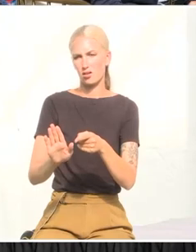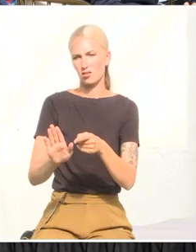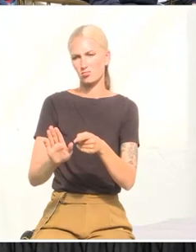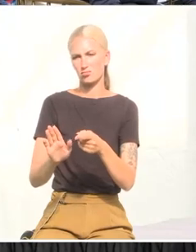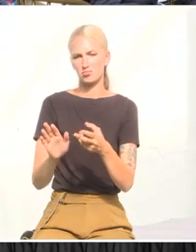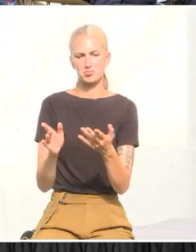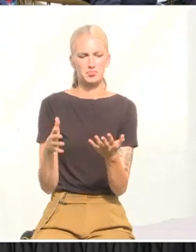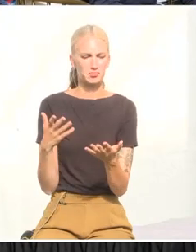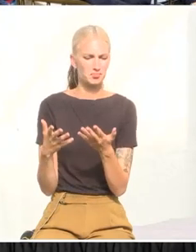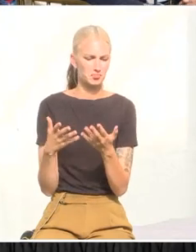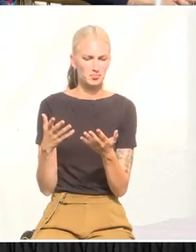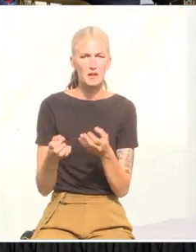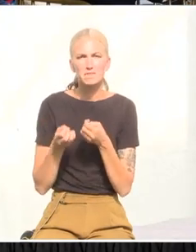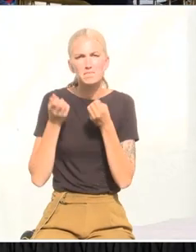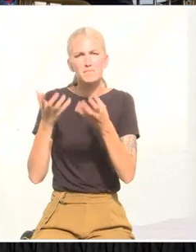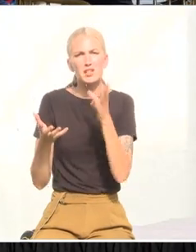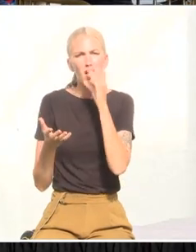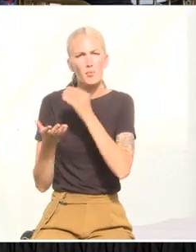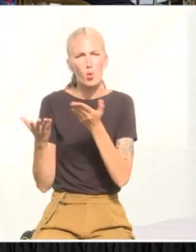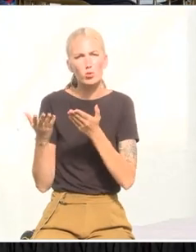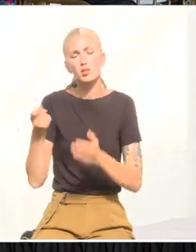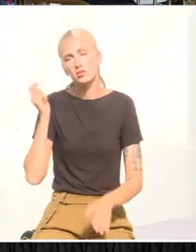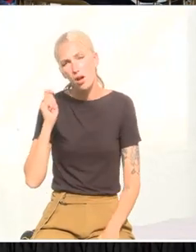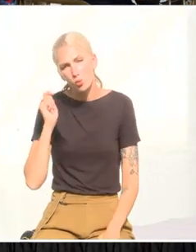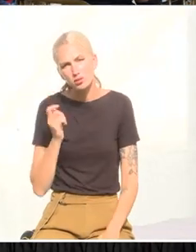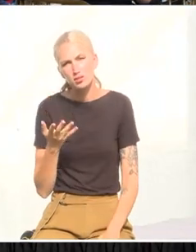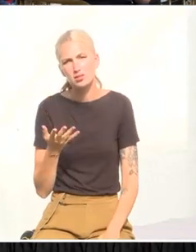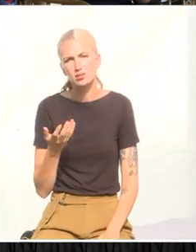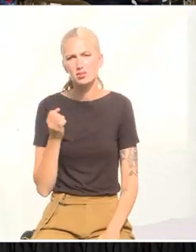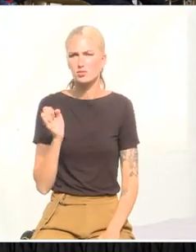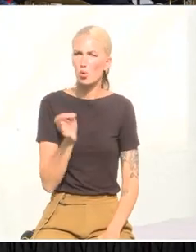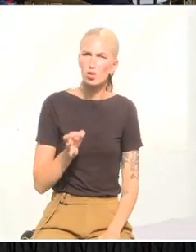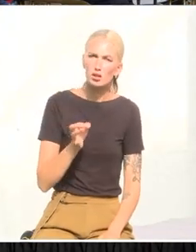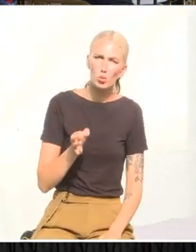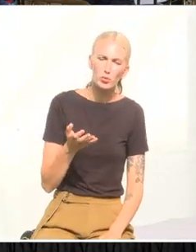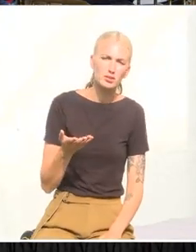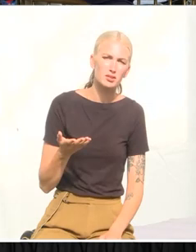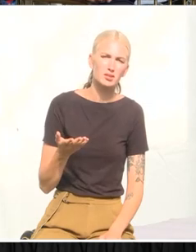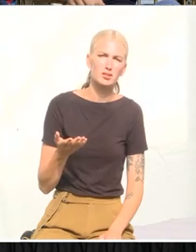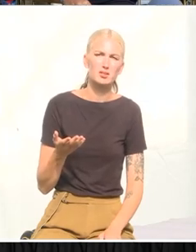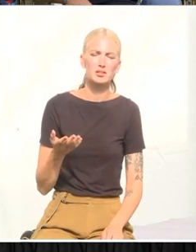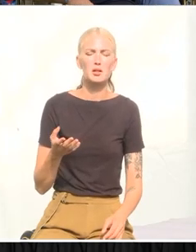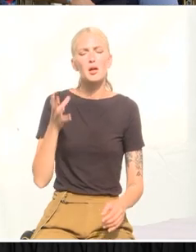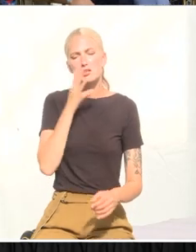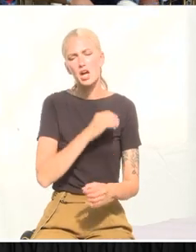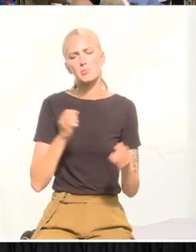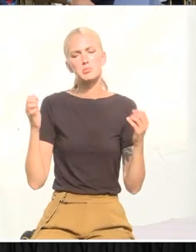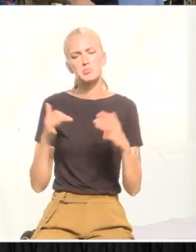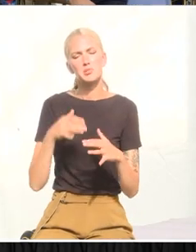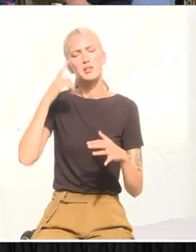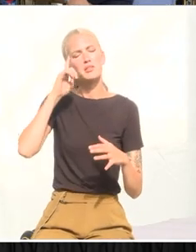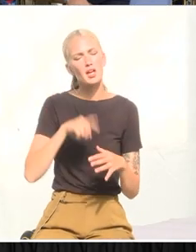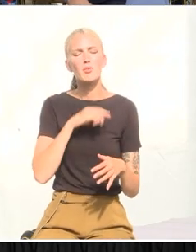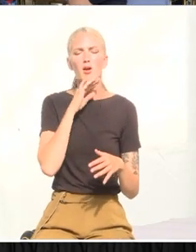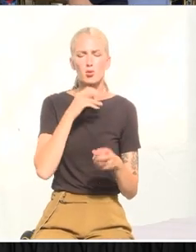between? Like, is it really sauna, or is it kind of organization so we can go and we know that this is a safe